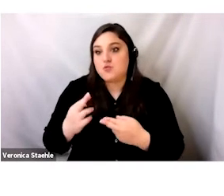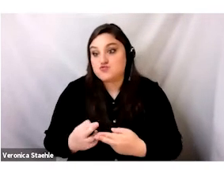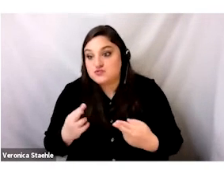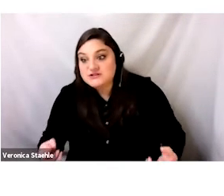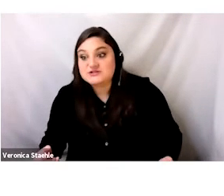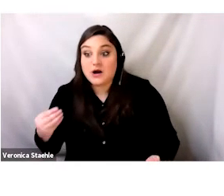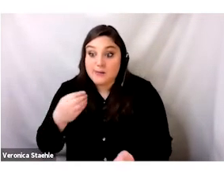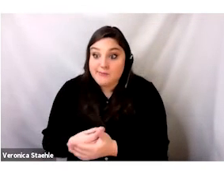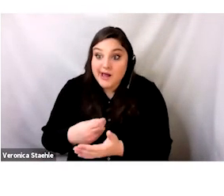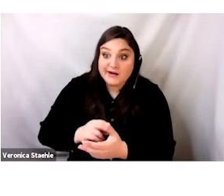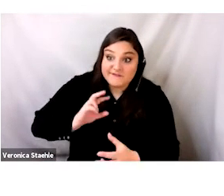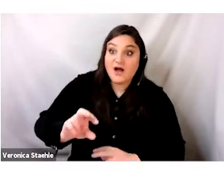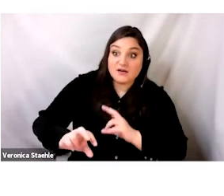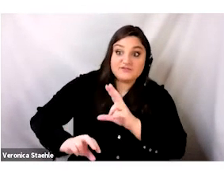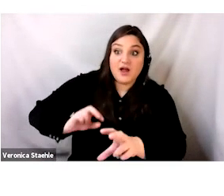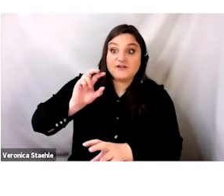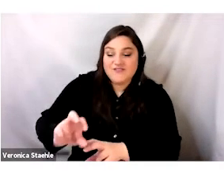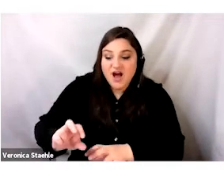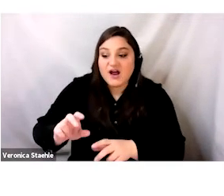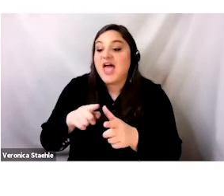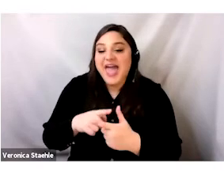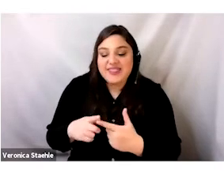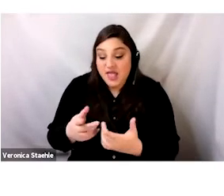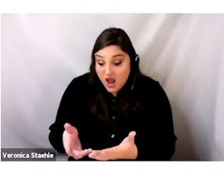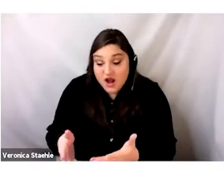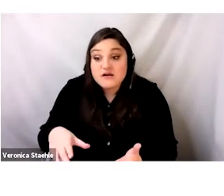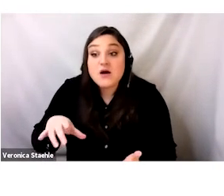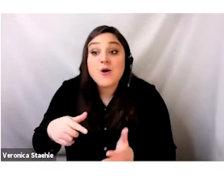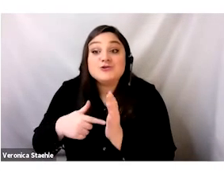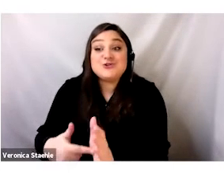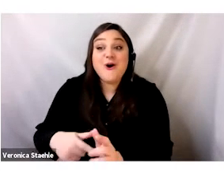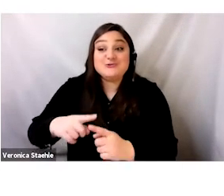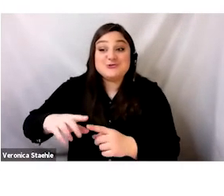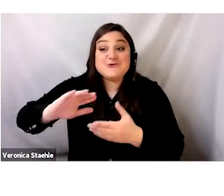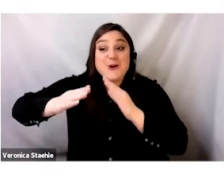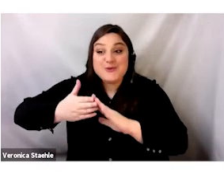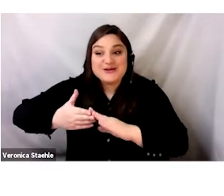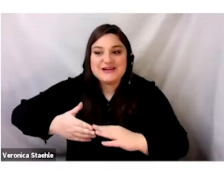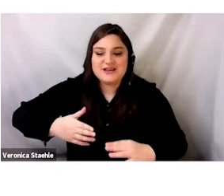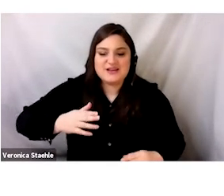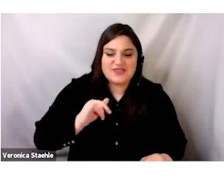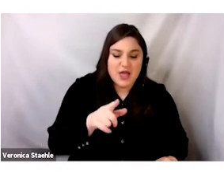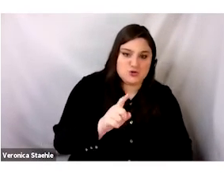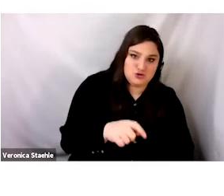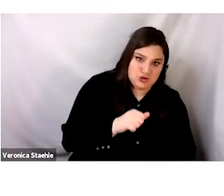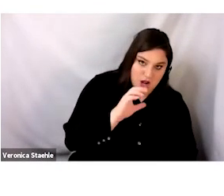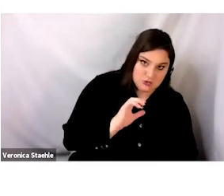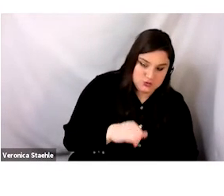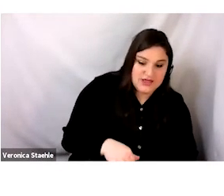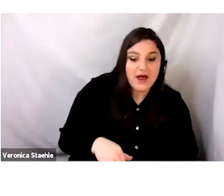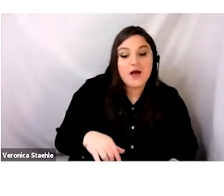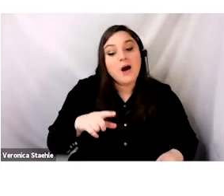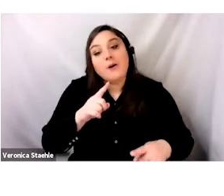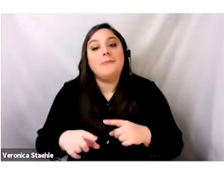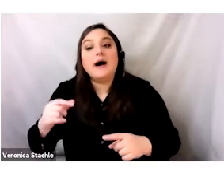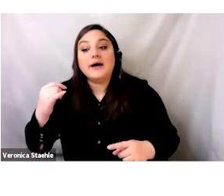could be used for something else, by the way, then for you to present it to a community, which you shouldn't be doing. But let's say, go for the sake